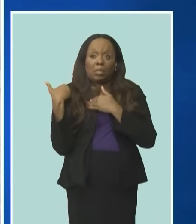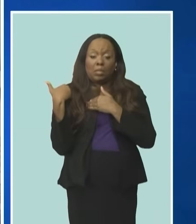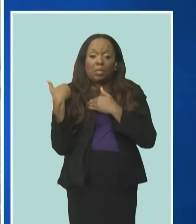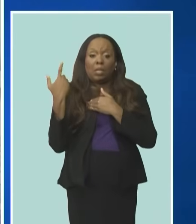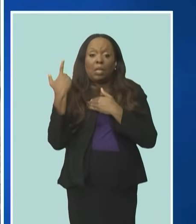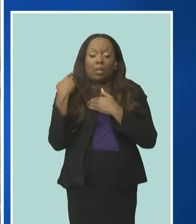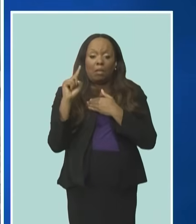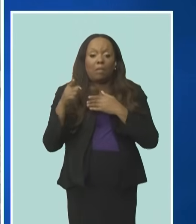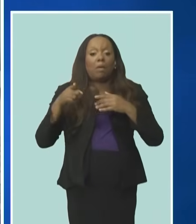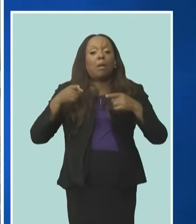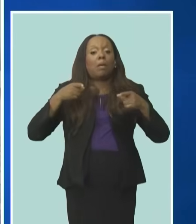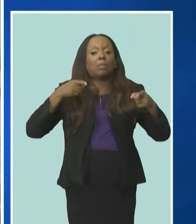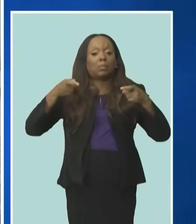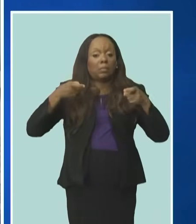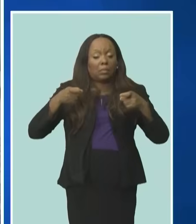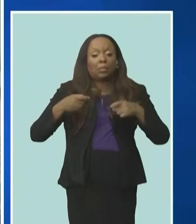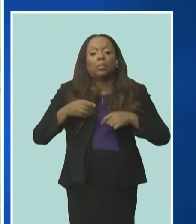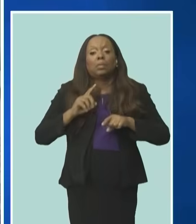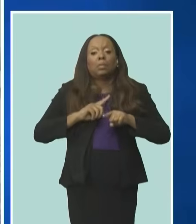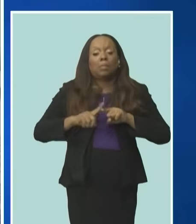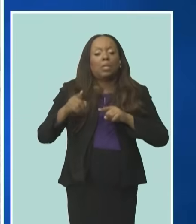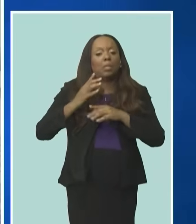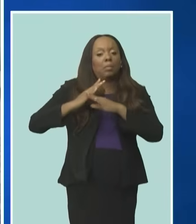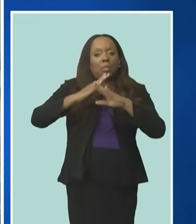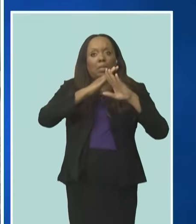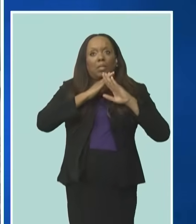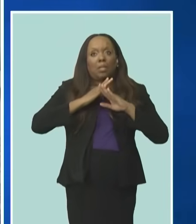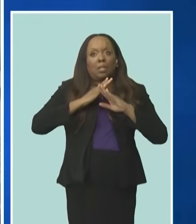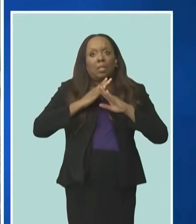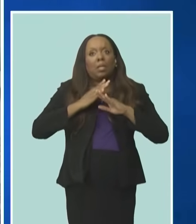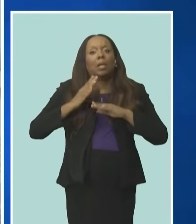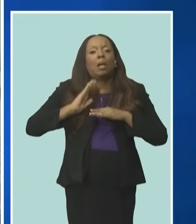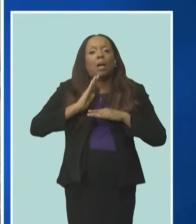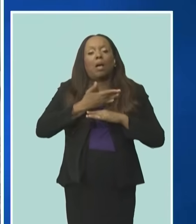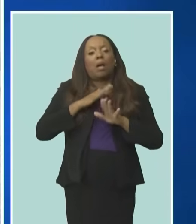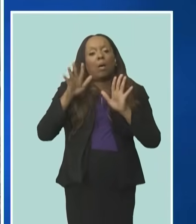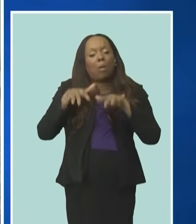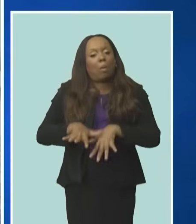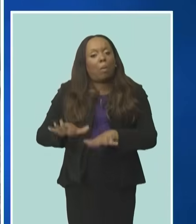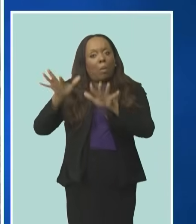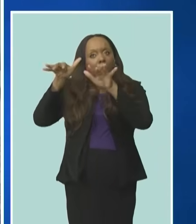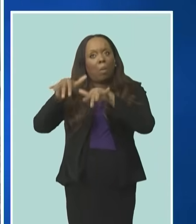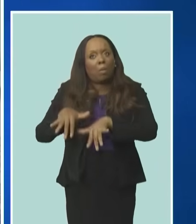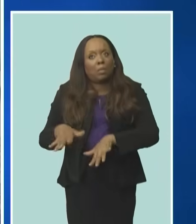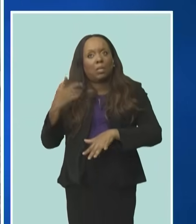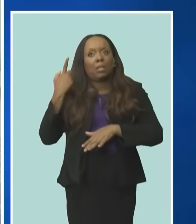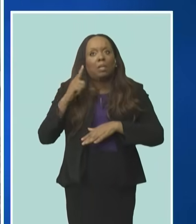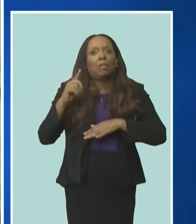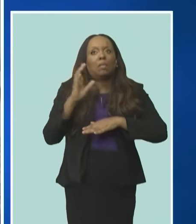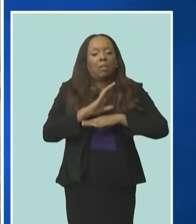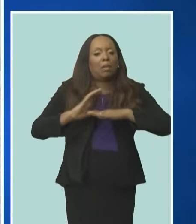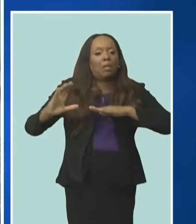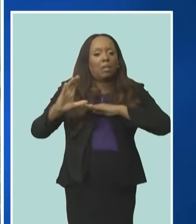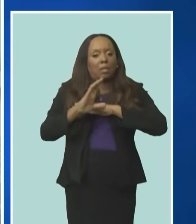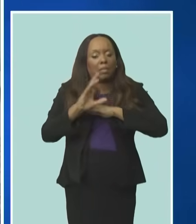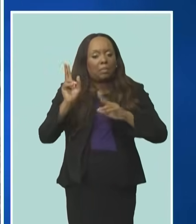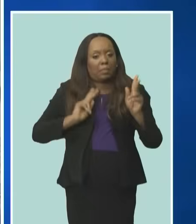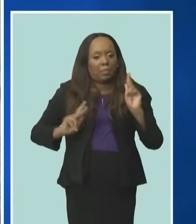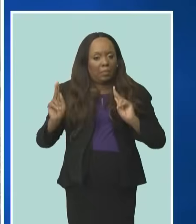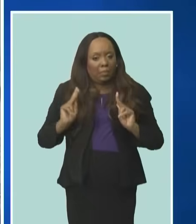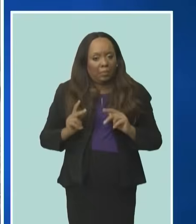enforcement, but of stewardship, protecting a resource that belongs to this and future generations of Caribbean